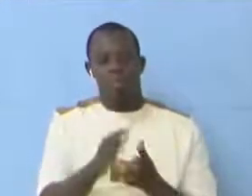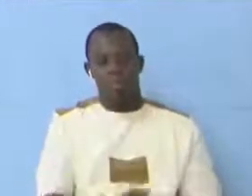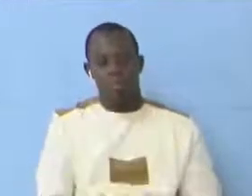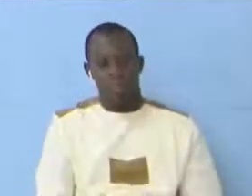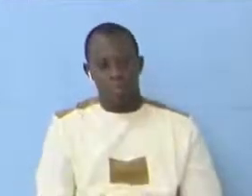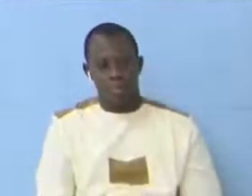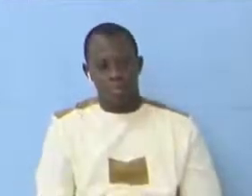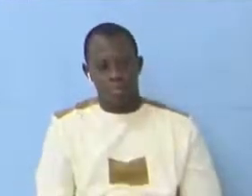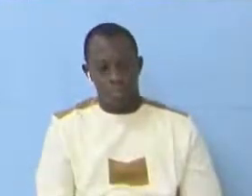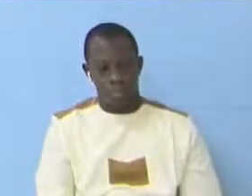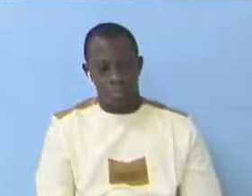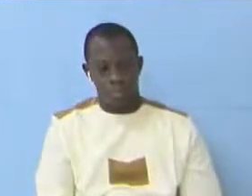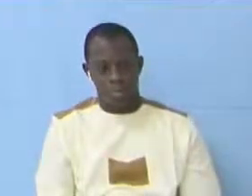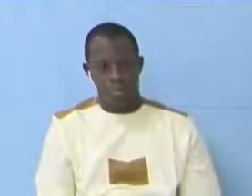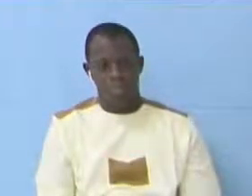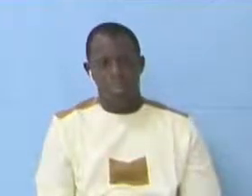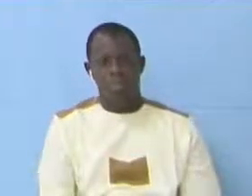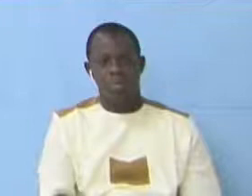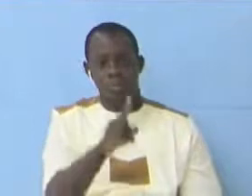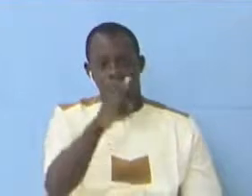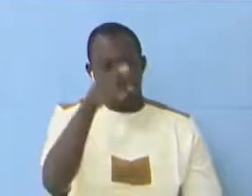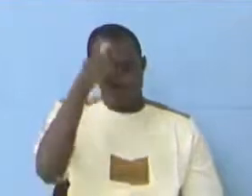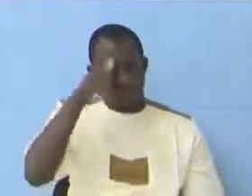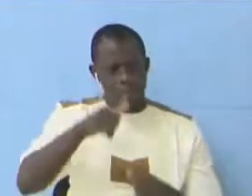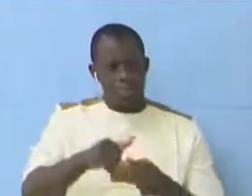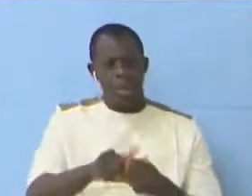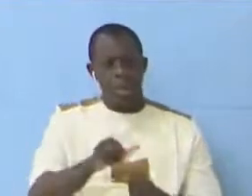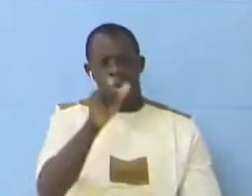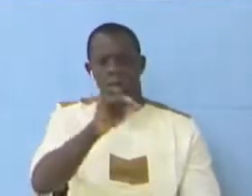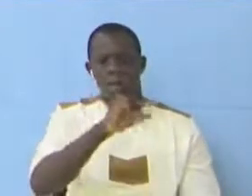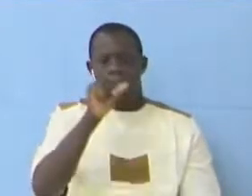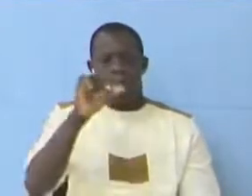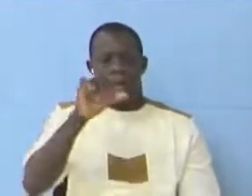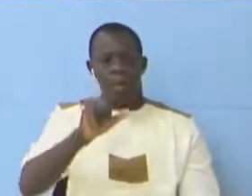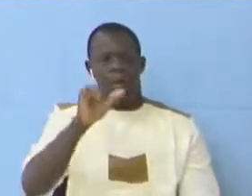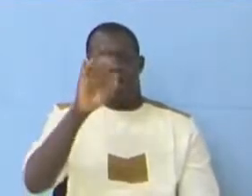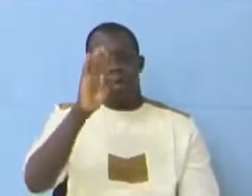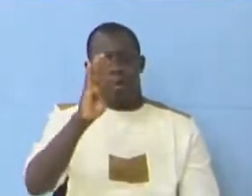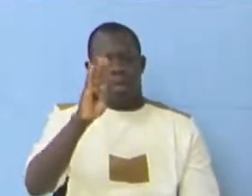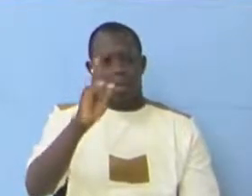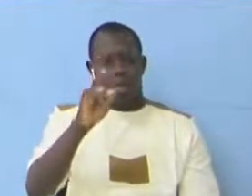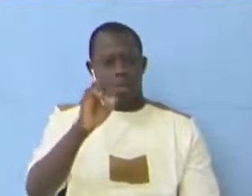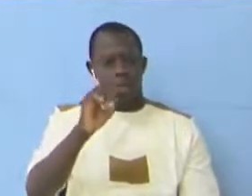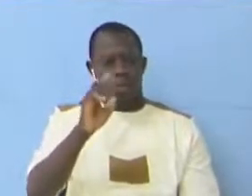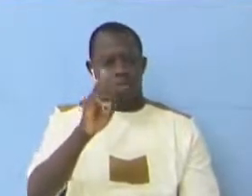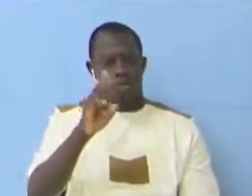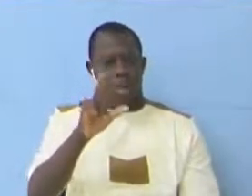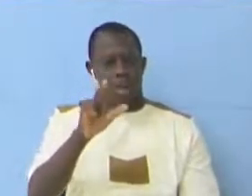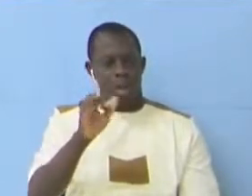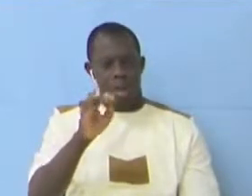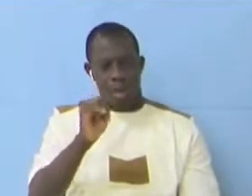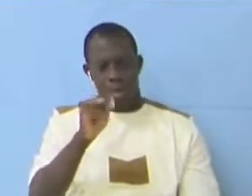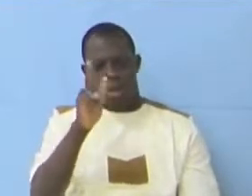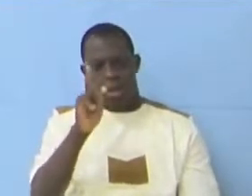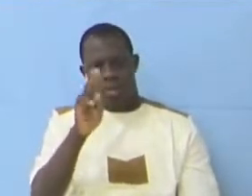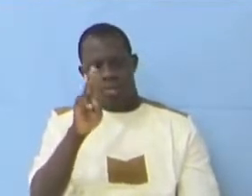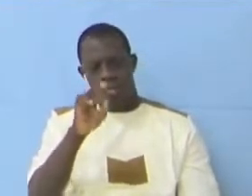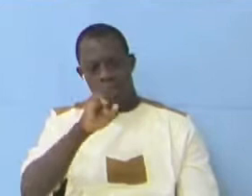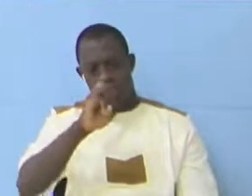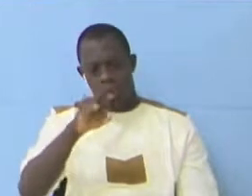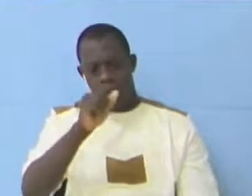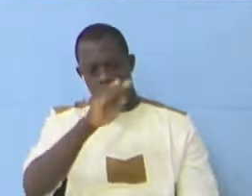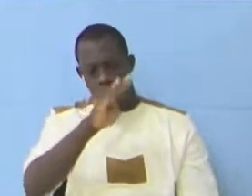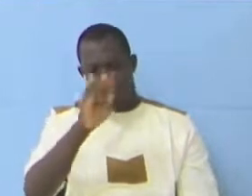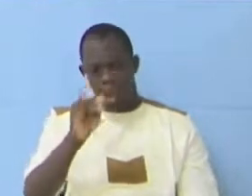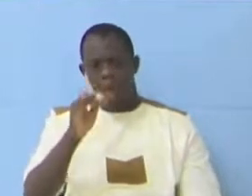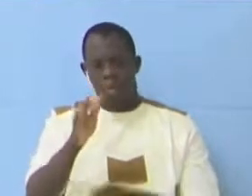you remember Abdullah Kujabi? Yes, very well. You worked with him? Yes, I did. Wow. He was at one time your boss?